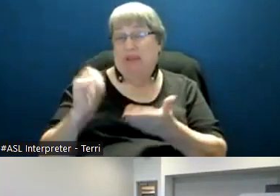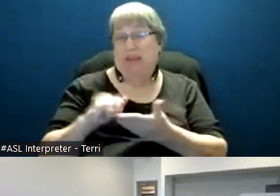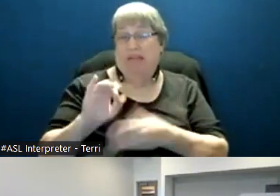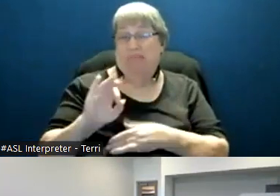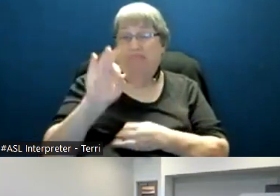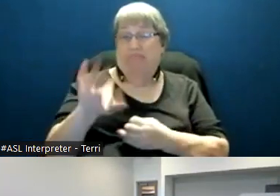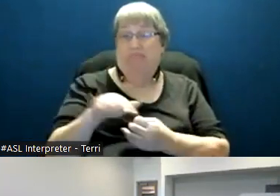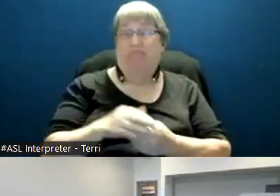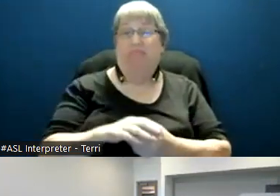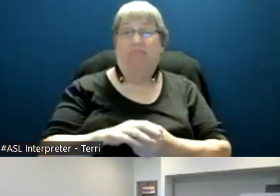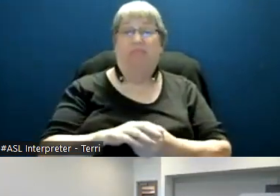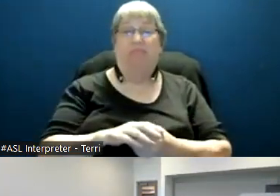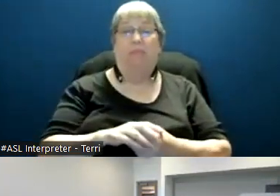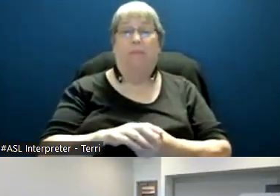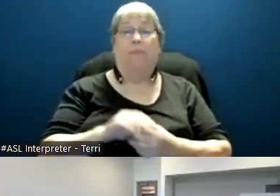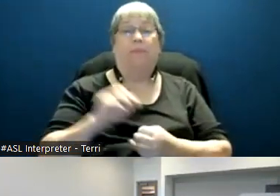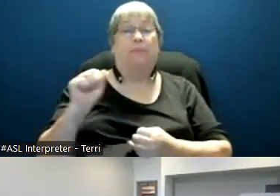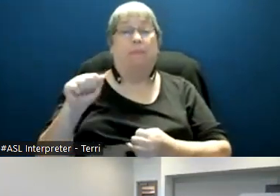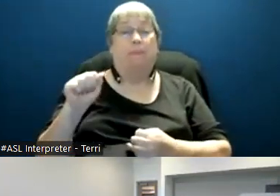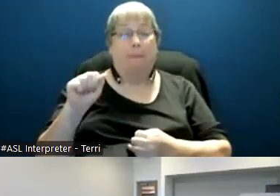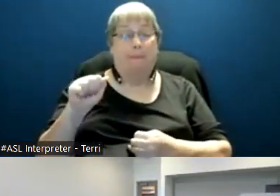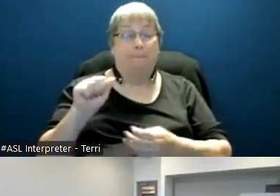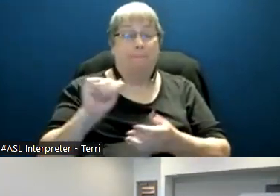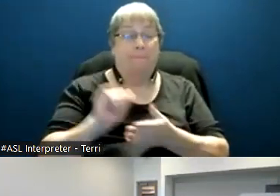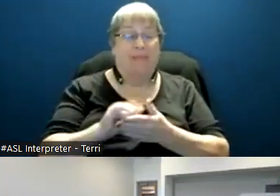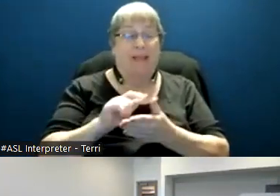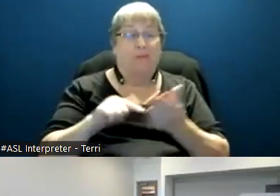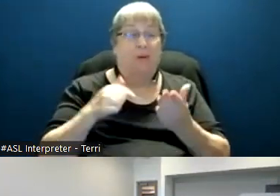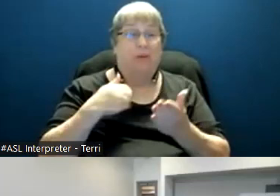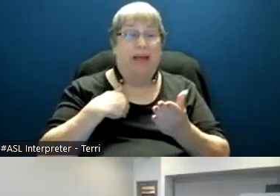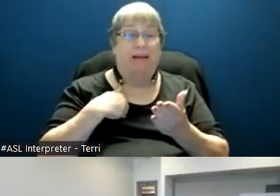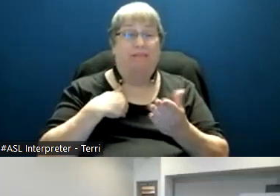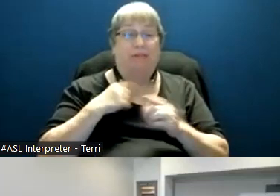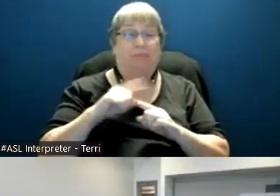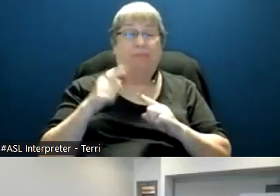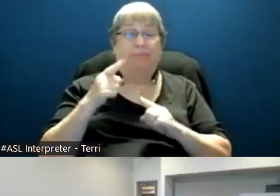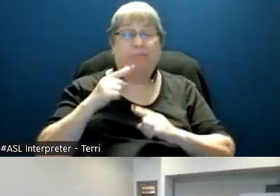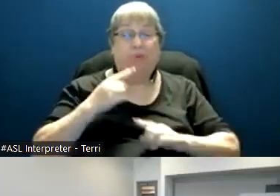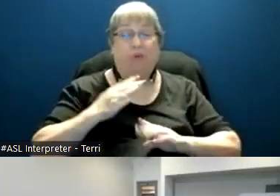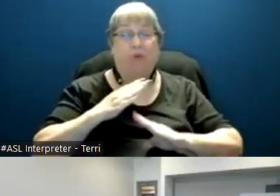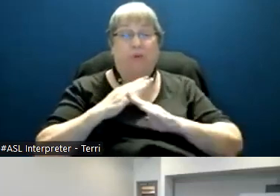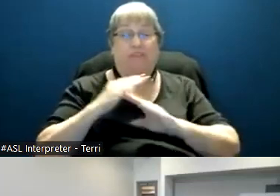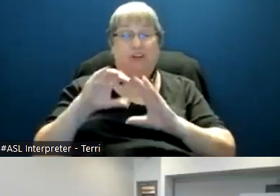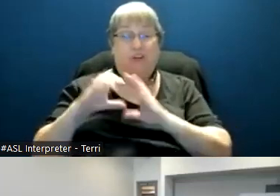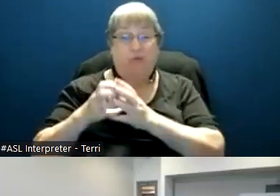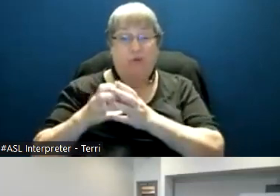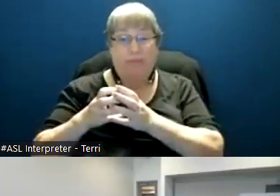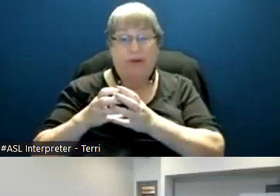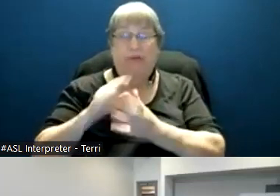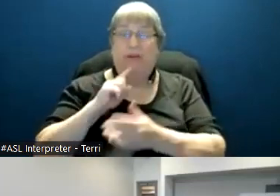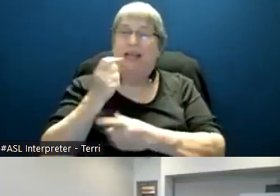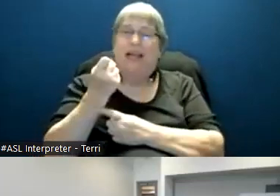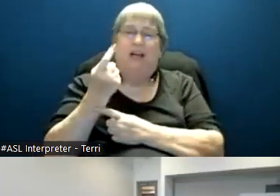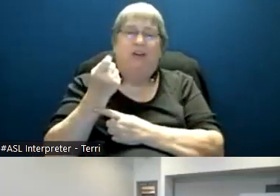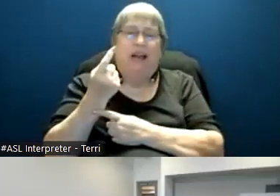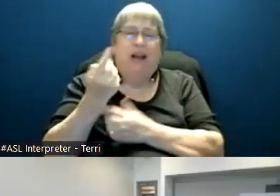Yeah. And that was pretty much as we got, but I would say from prevention, I think it's about understanding what